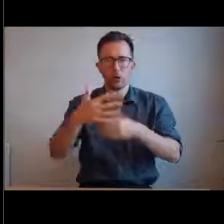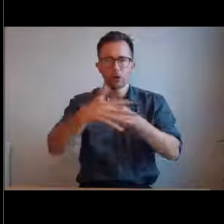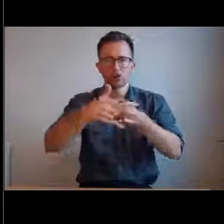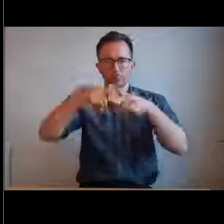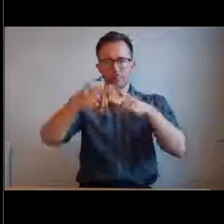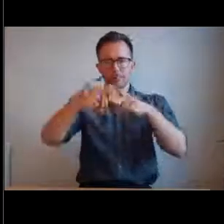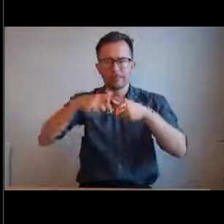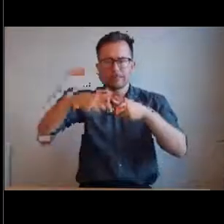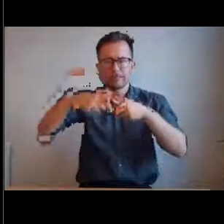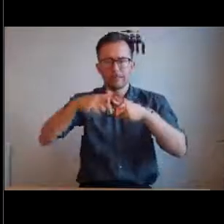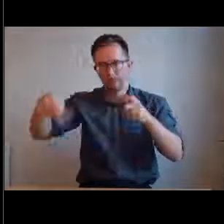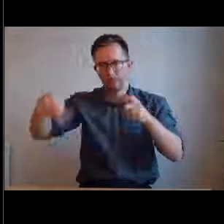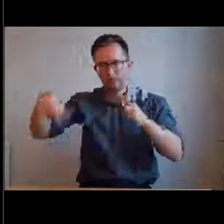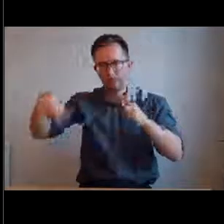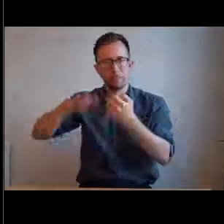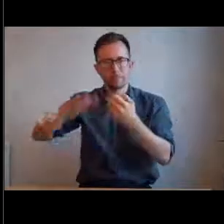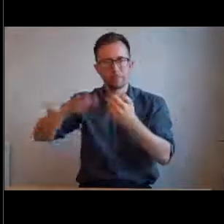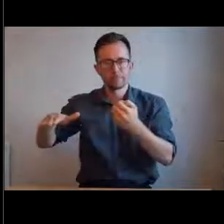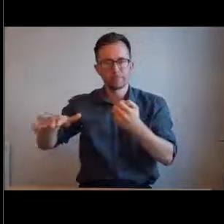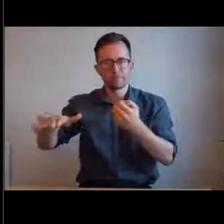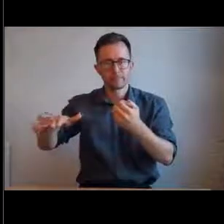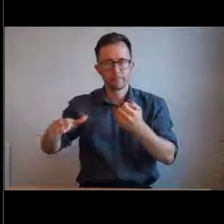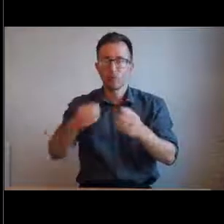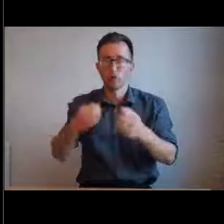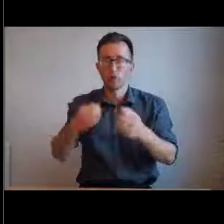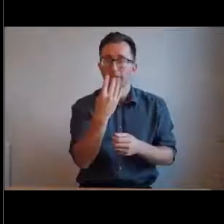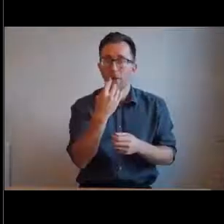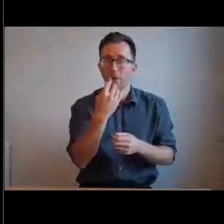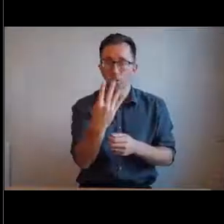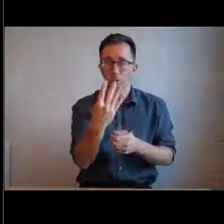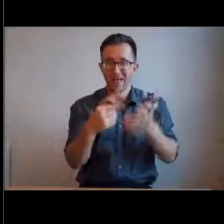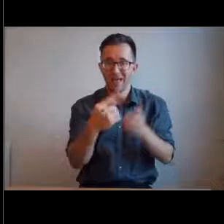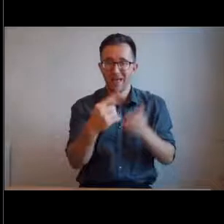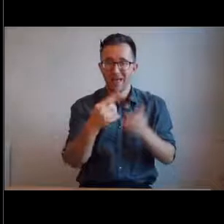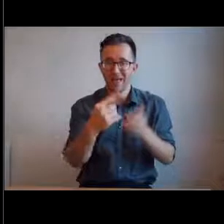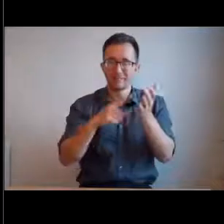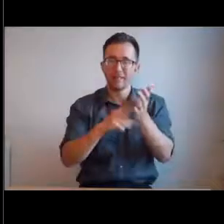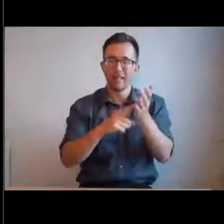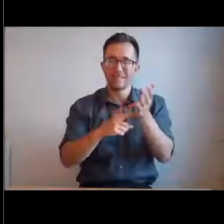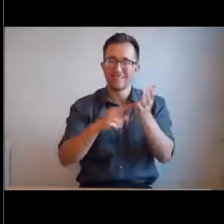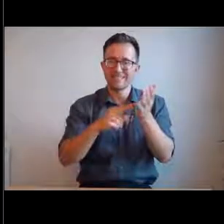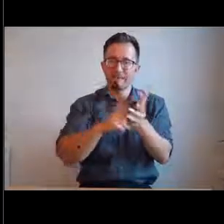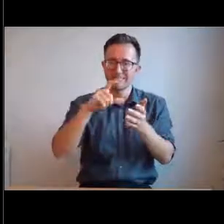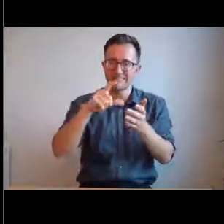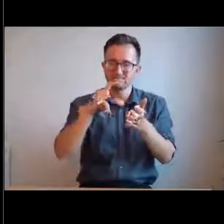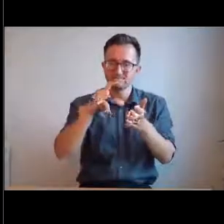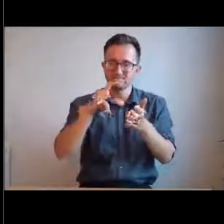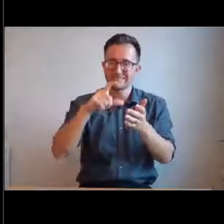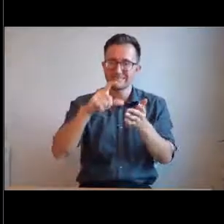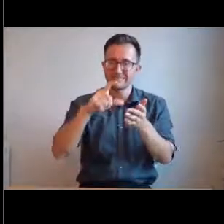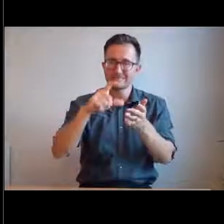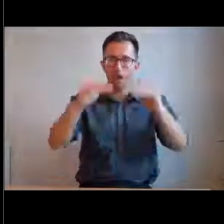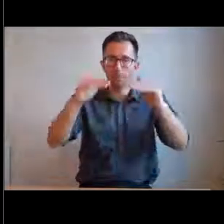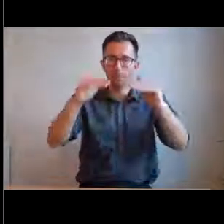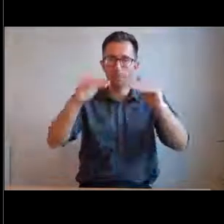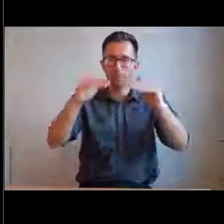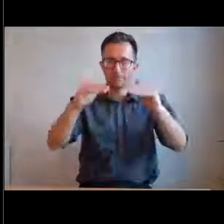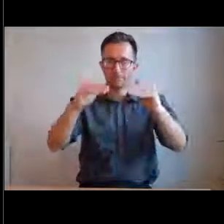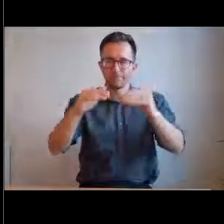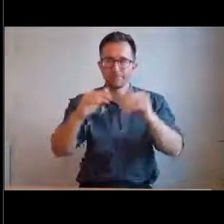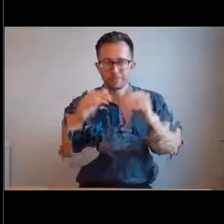Number 4 shows where the alignment of Lower Thames Crossing has been raised south of Thong Lane Green Bridge over Lower Thames